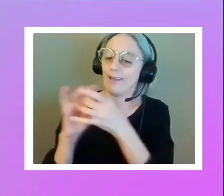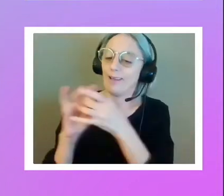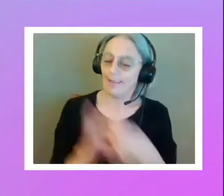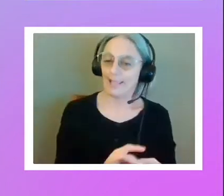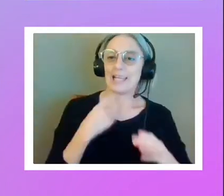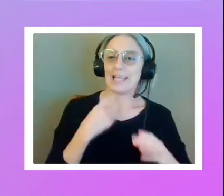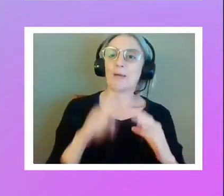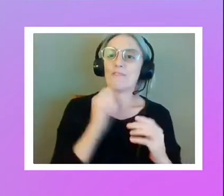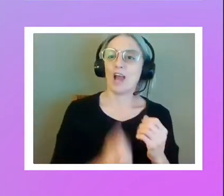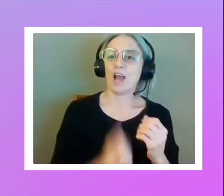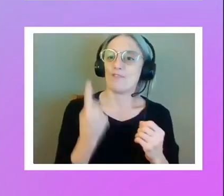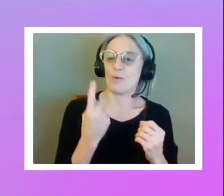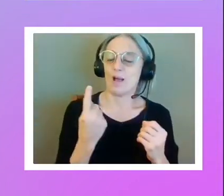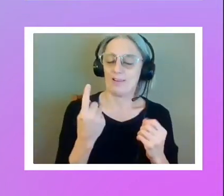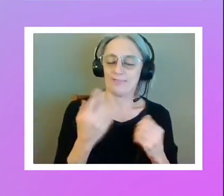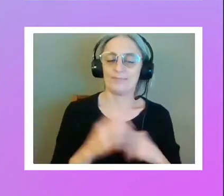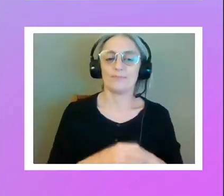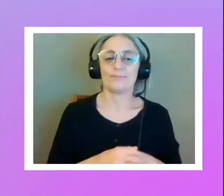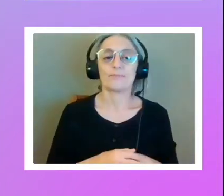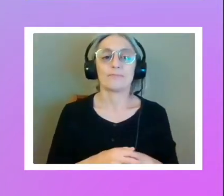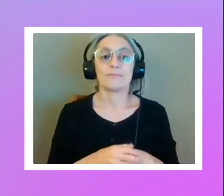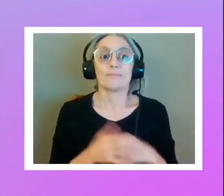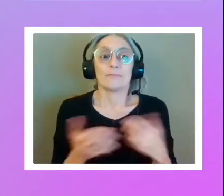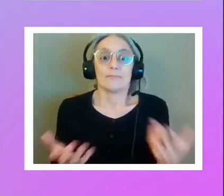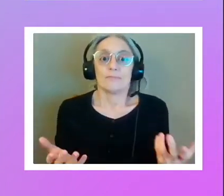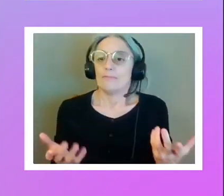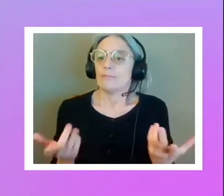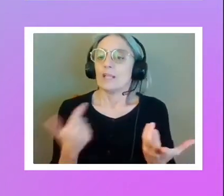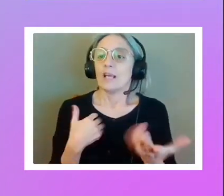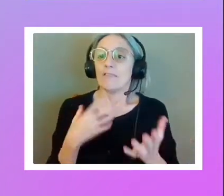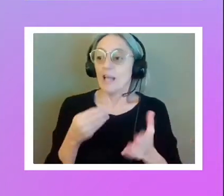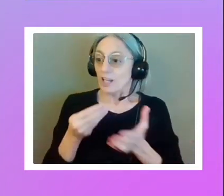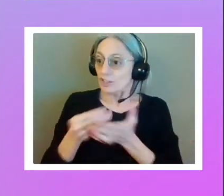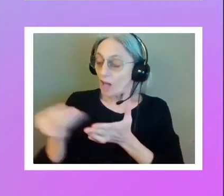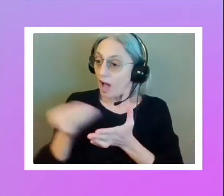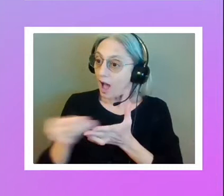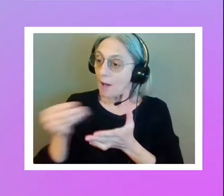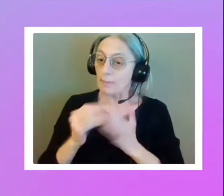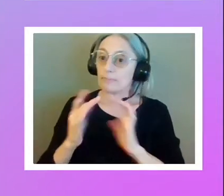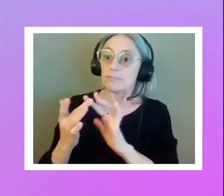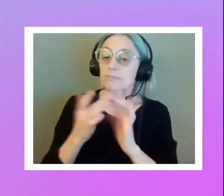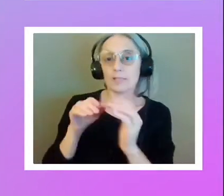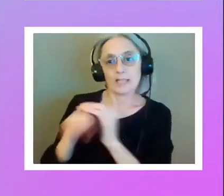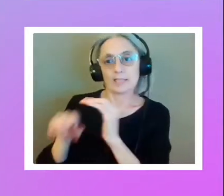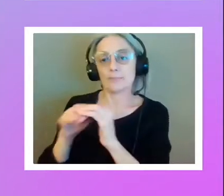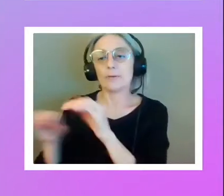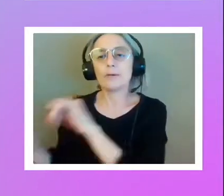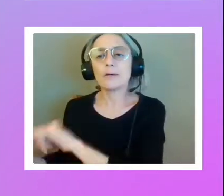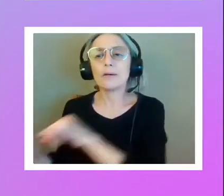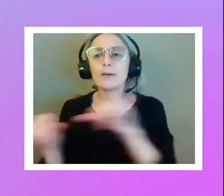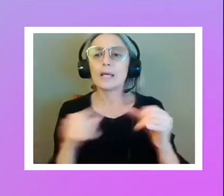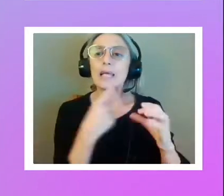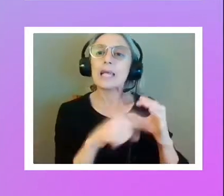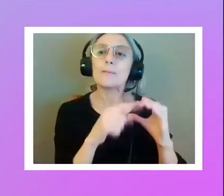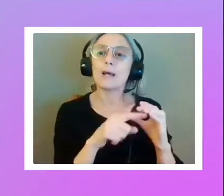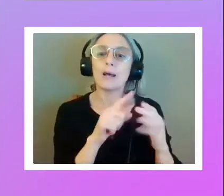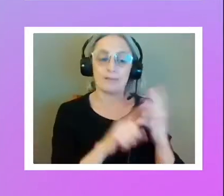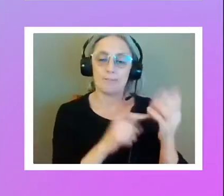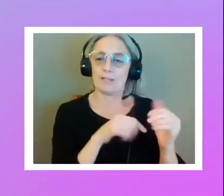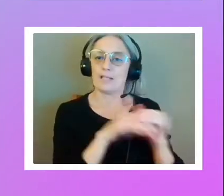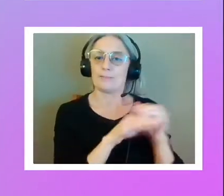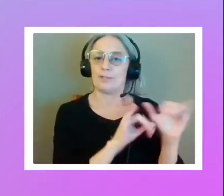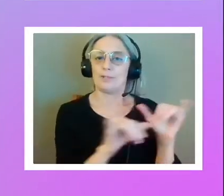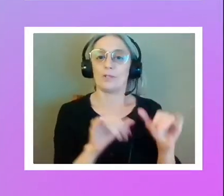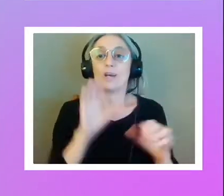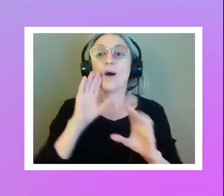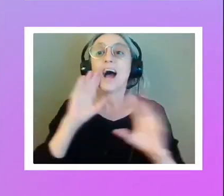shopping experience and getting on the web is accessible, then our email communications have to be accessible just as much. So hi, everyone. My name is Najee Bartley, and